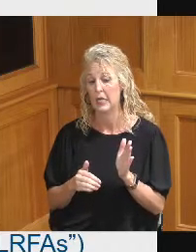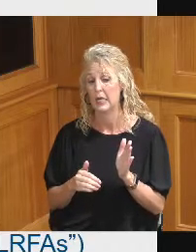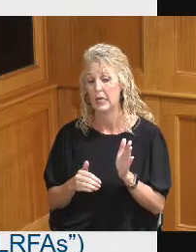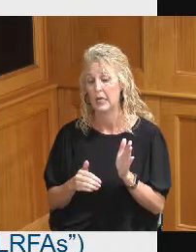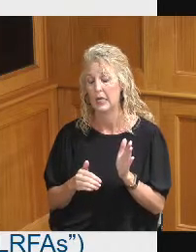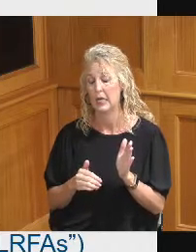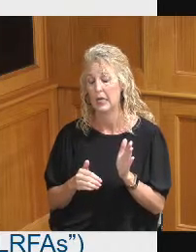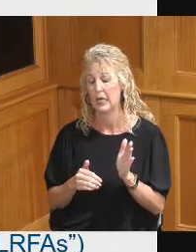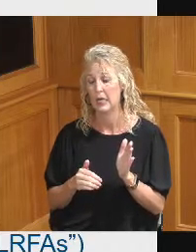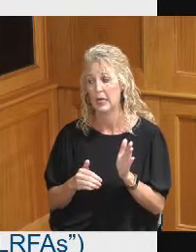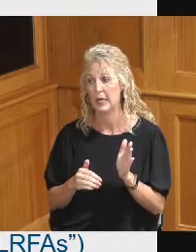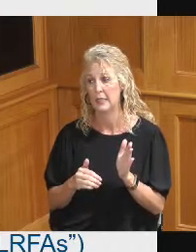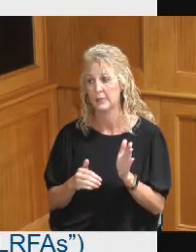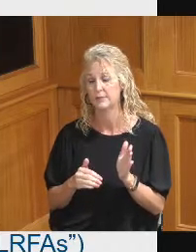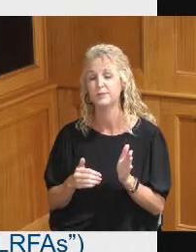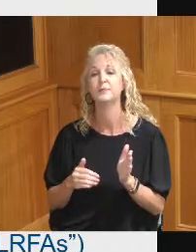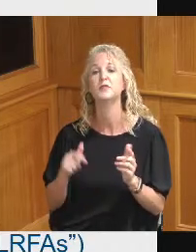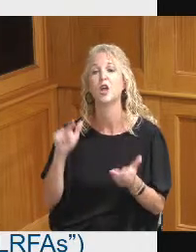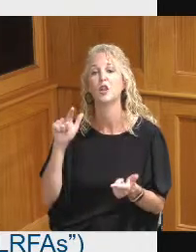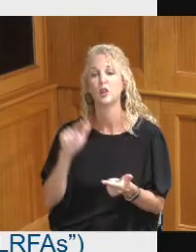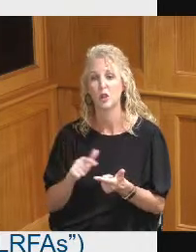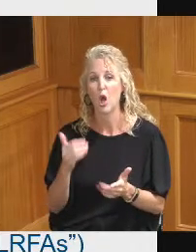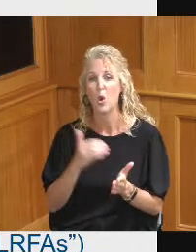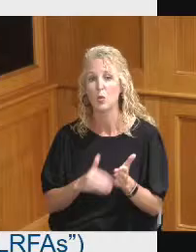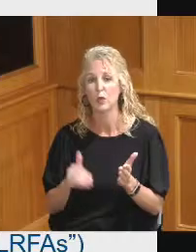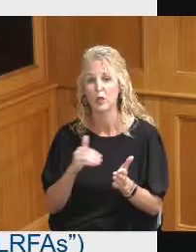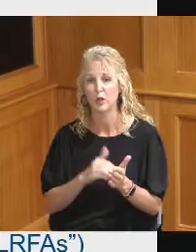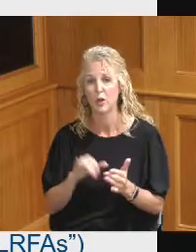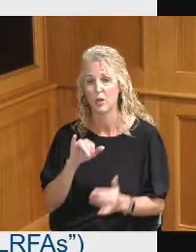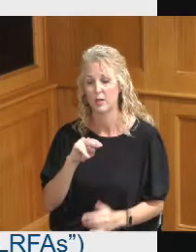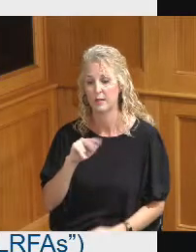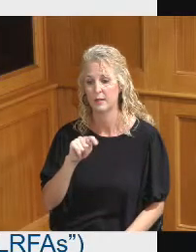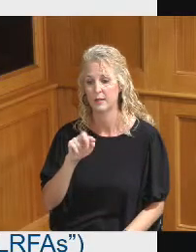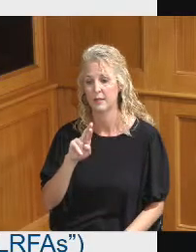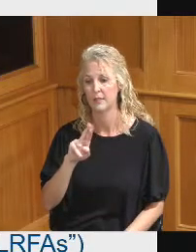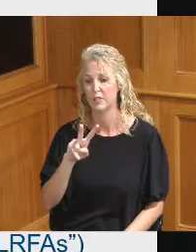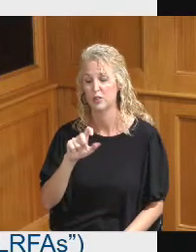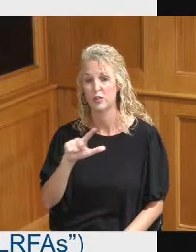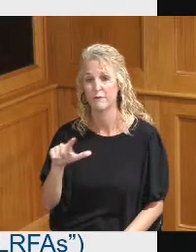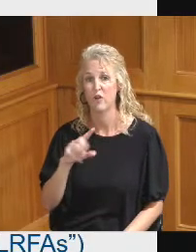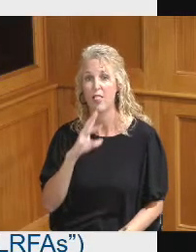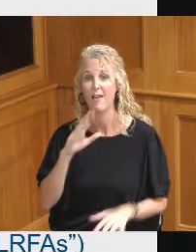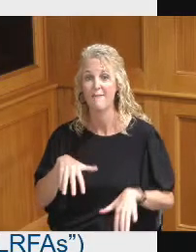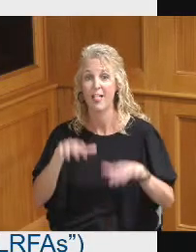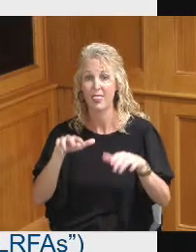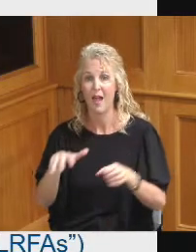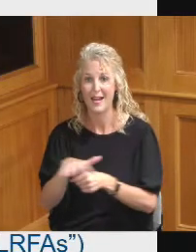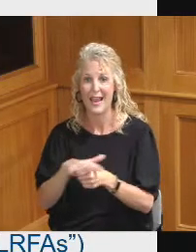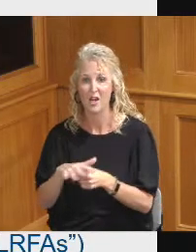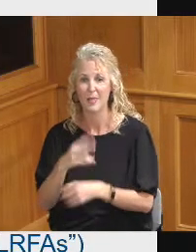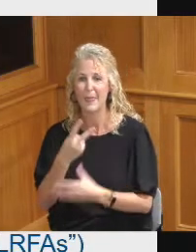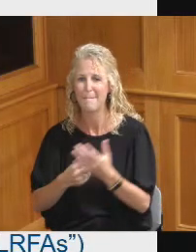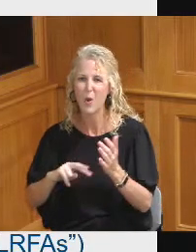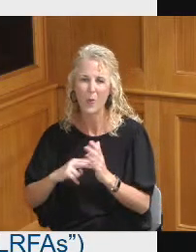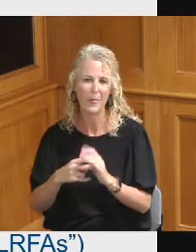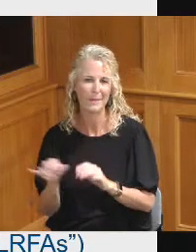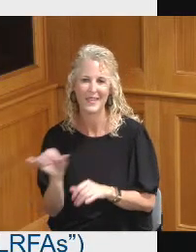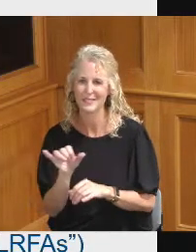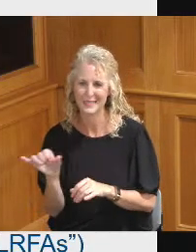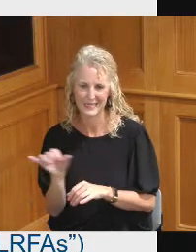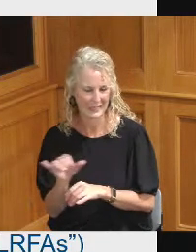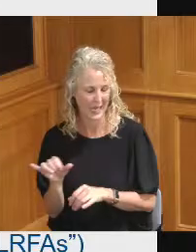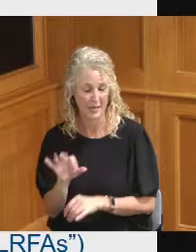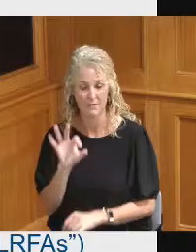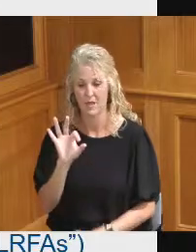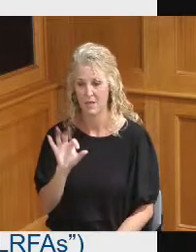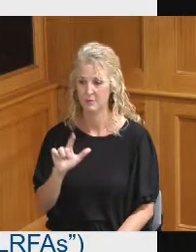Low recurrence interval. Yeah, low recurrence interval flood areas. So they're both LRIFAs. They both mean the same thing. The